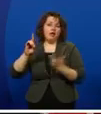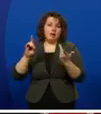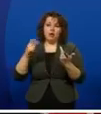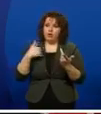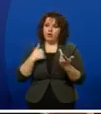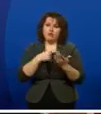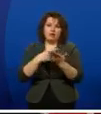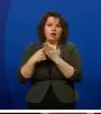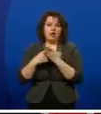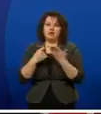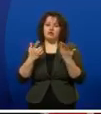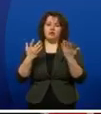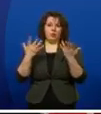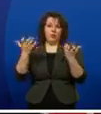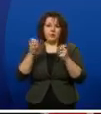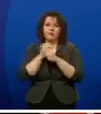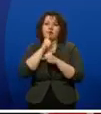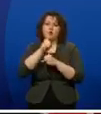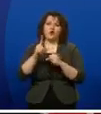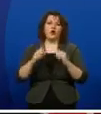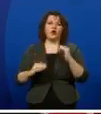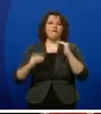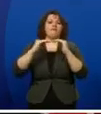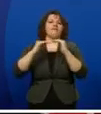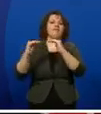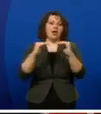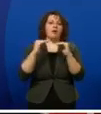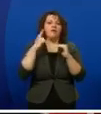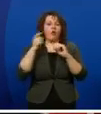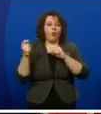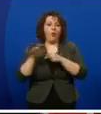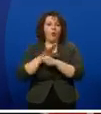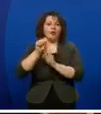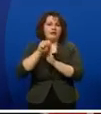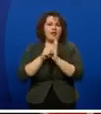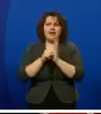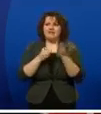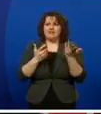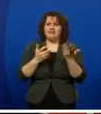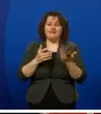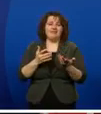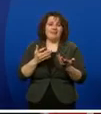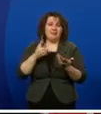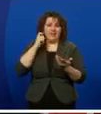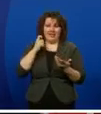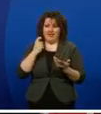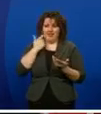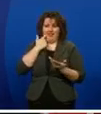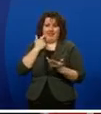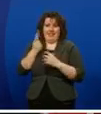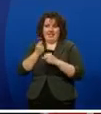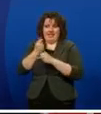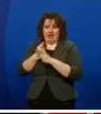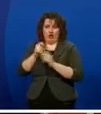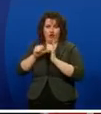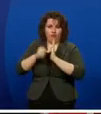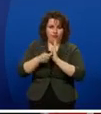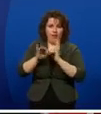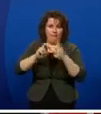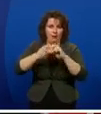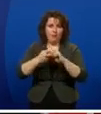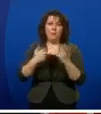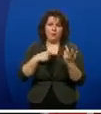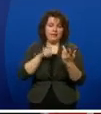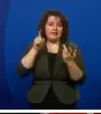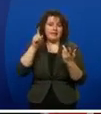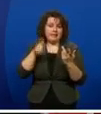be. It brings equity to the entire state, and especially with what we just went through last year, it underscores how important it is that we